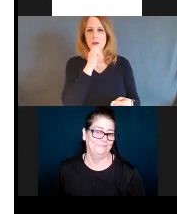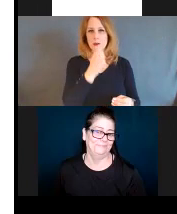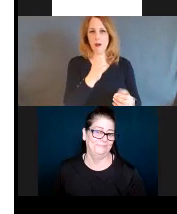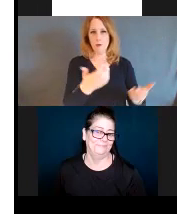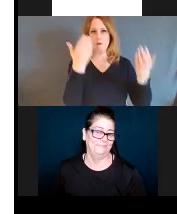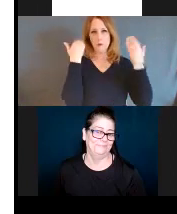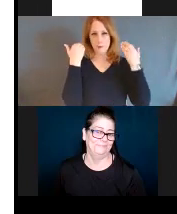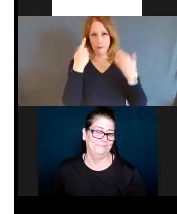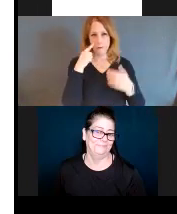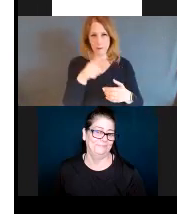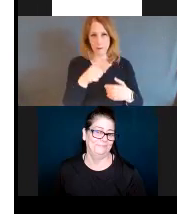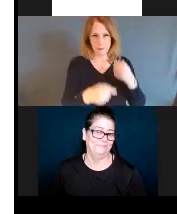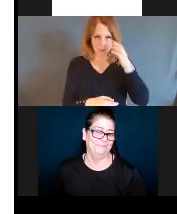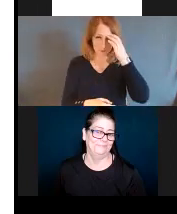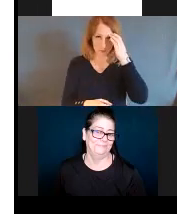overwhelming.